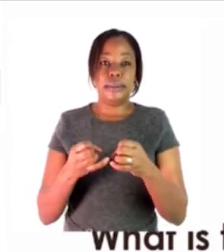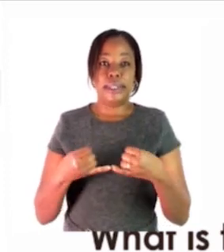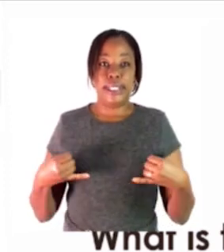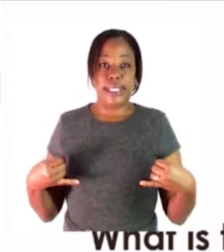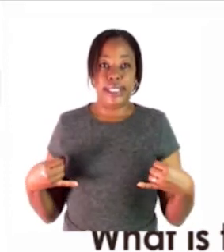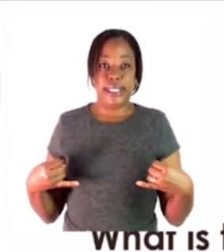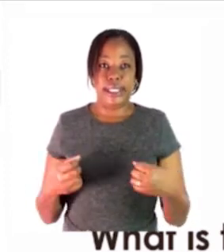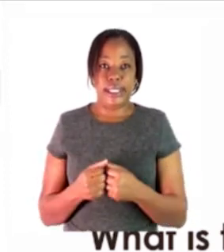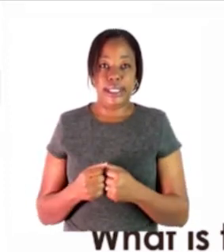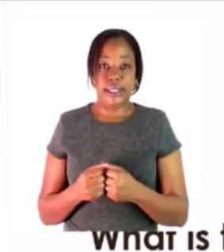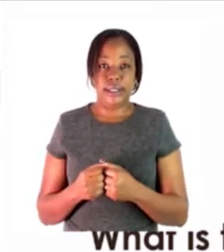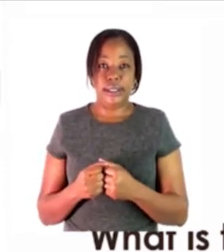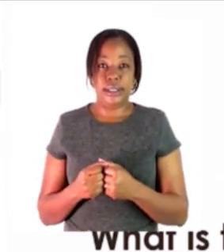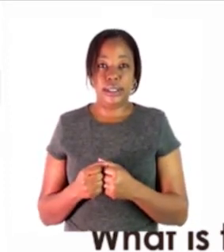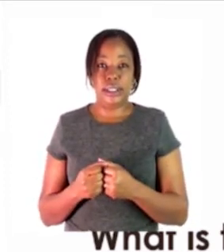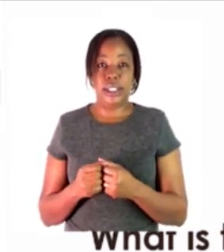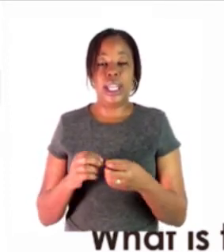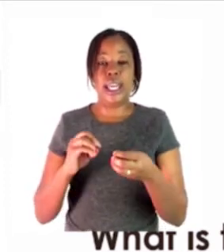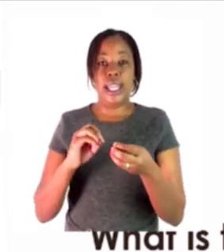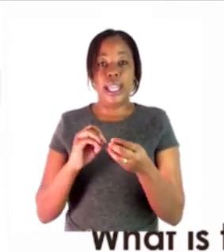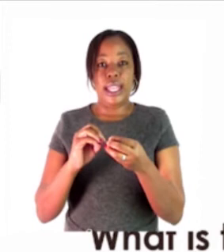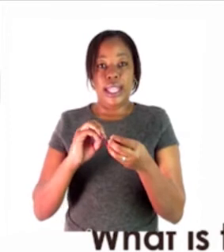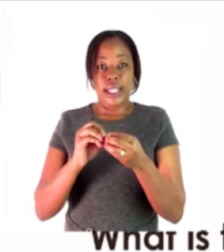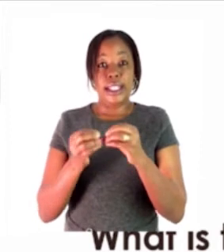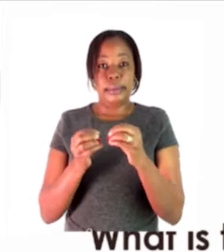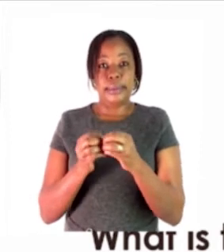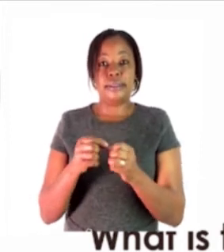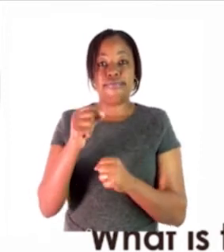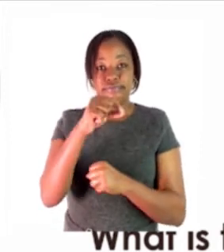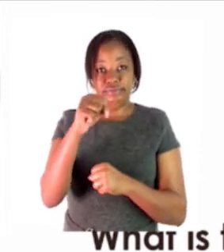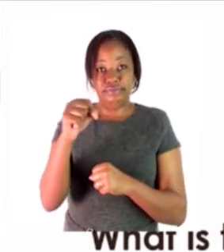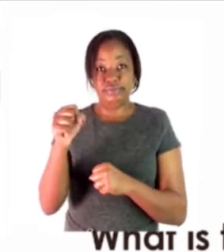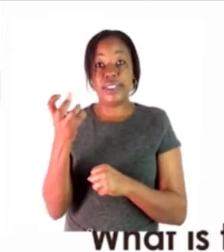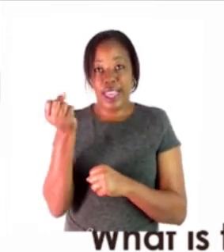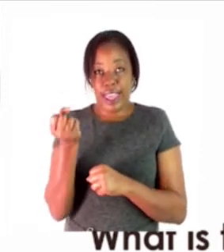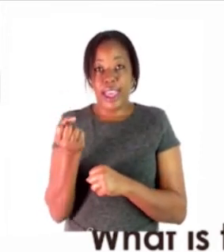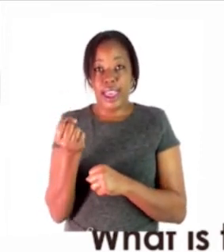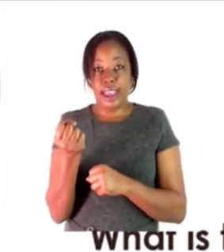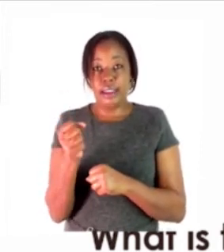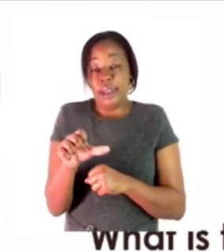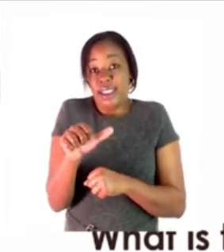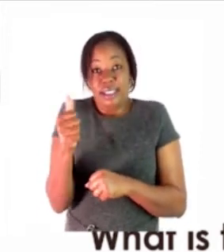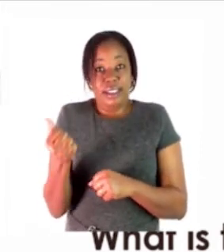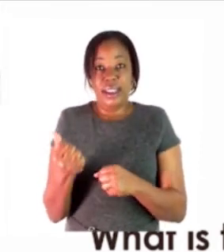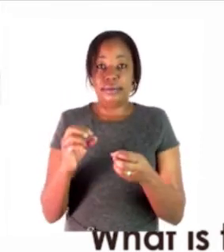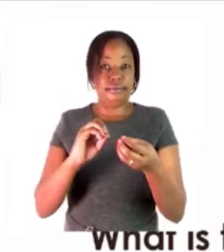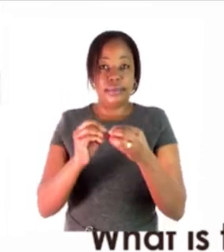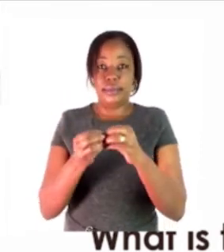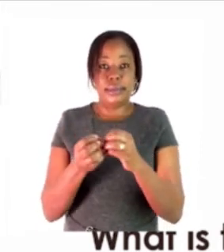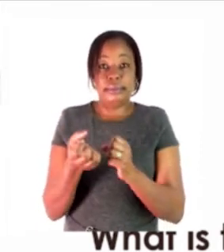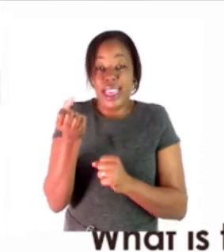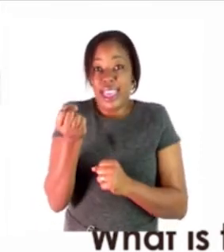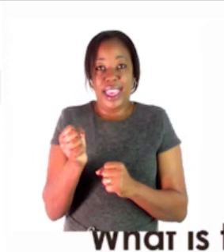line. There are some numbers which are given to us on some points. And some numbers are just indicated to us